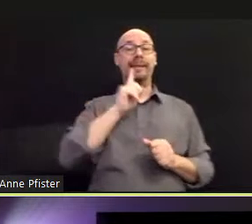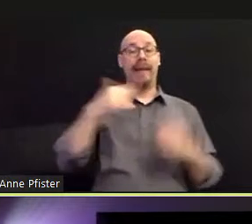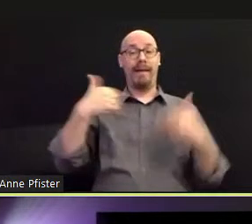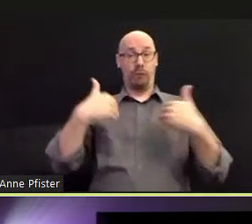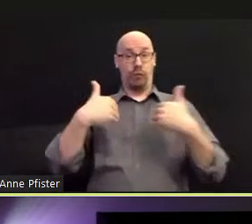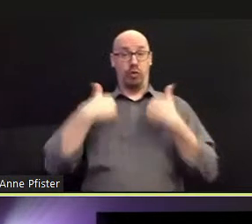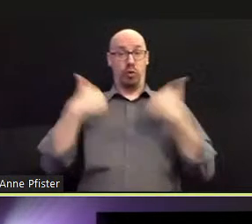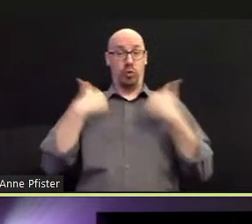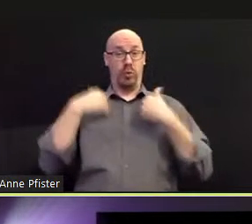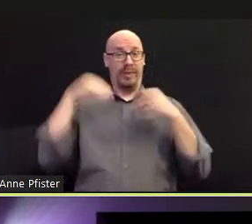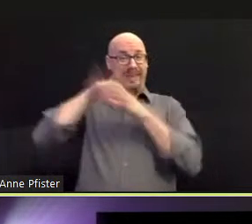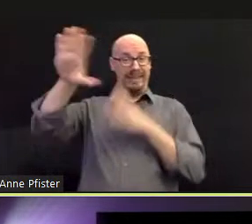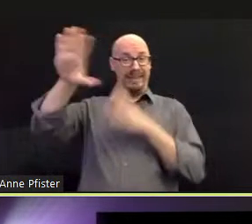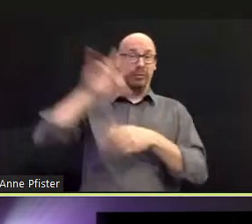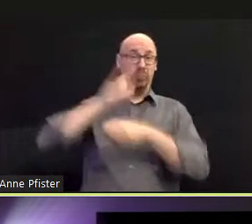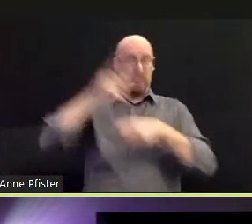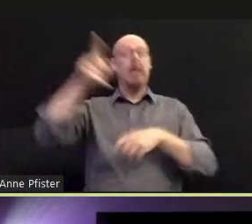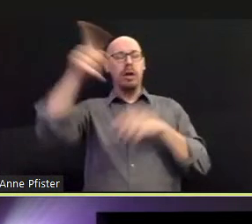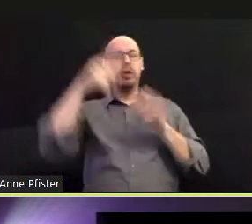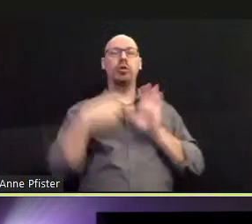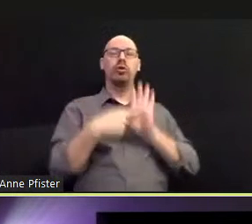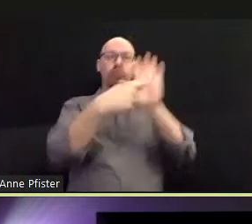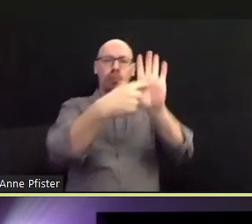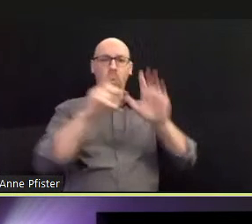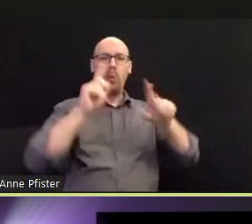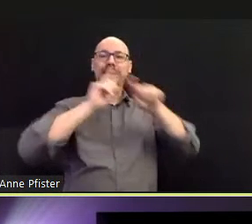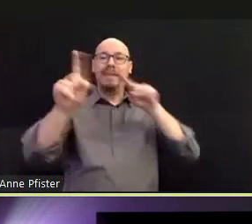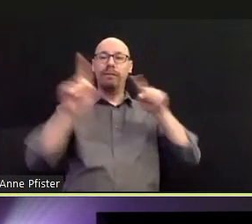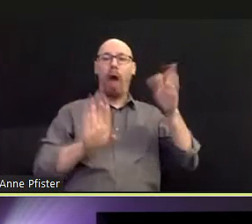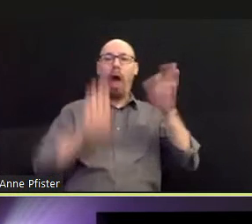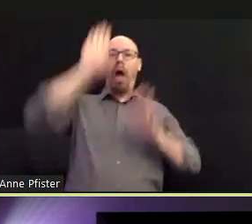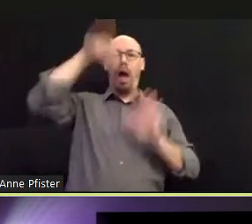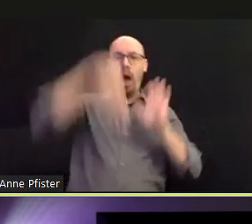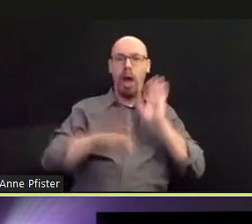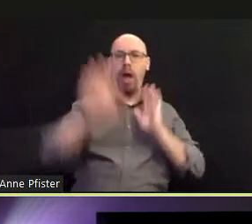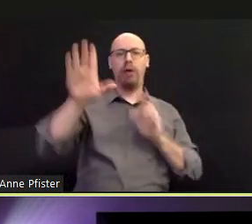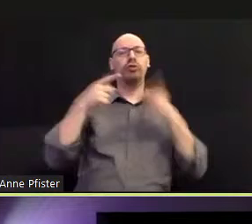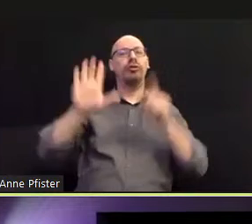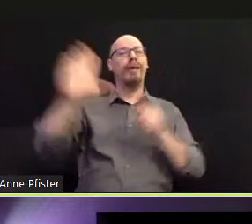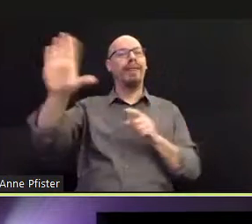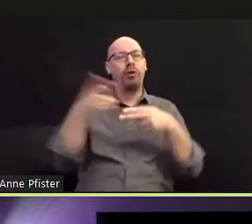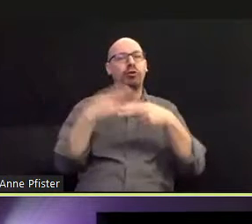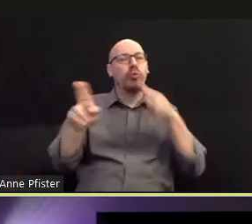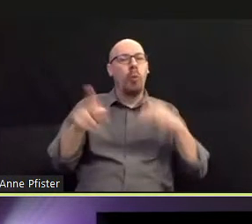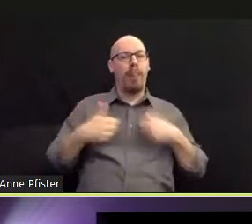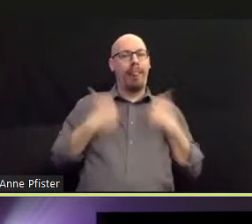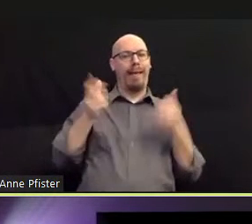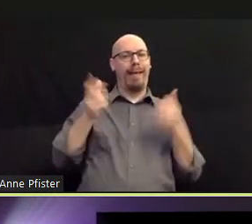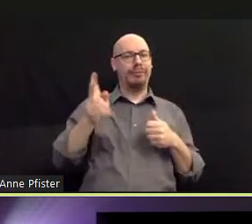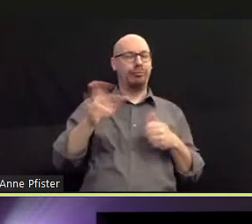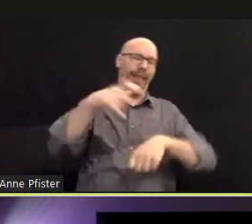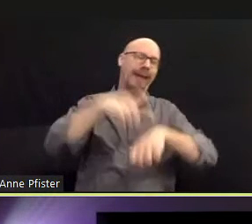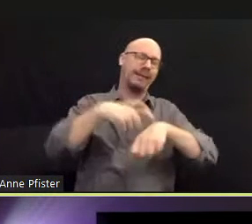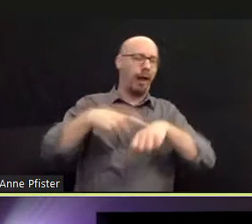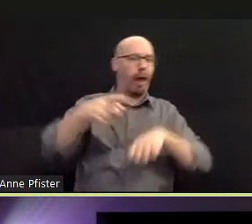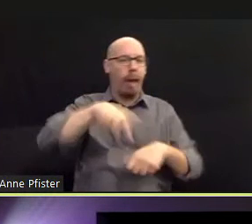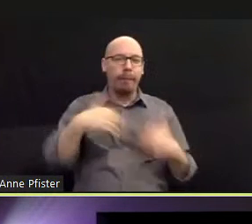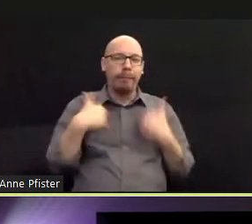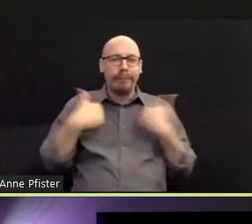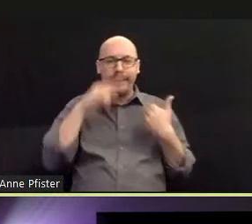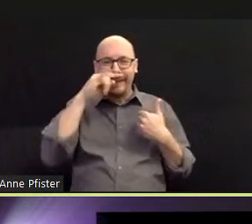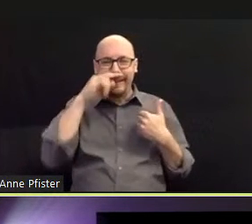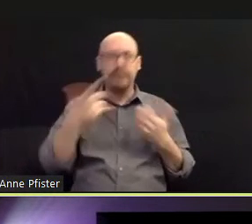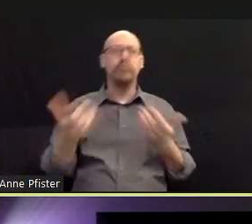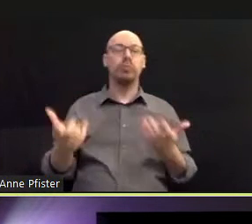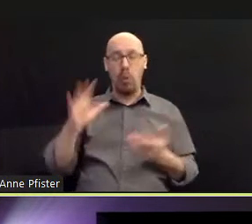graphically representing high and low points in their short life histories at that time, right? Because they're young. And as